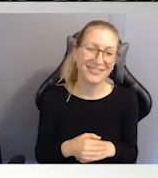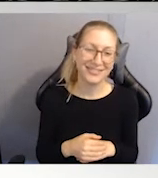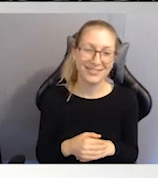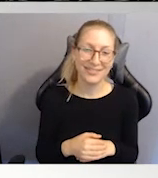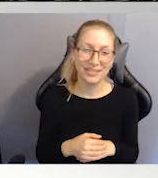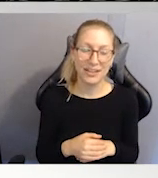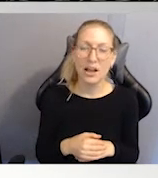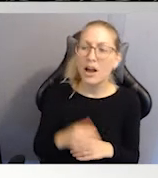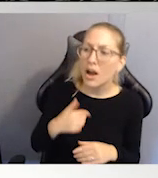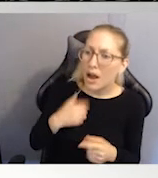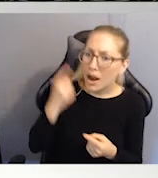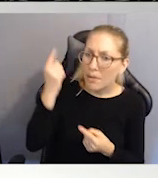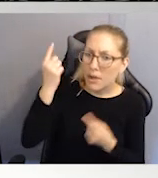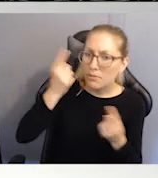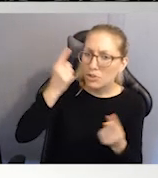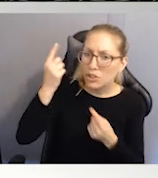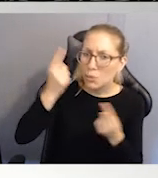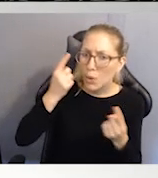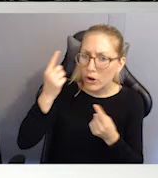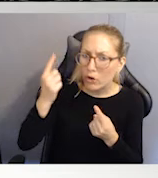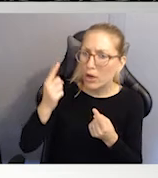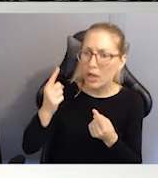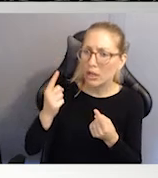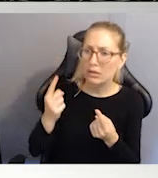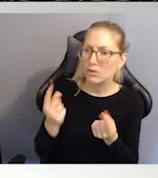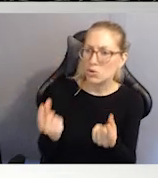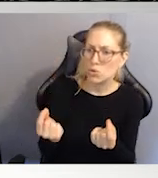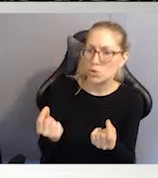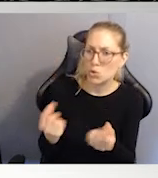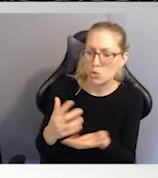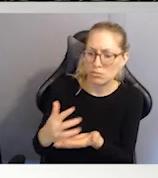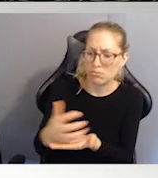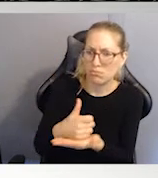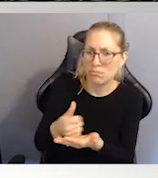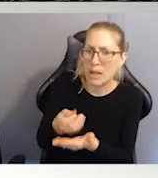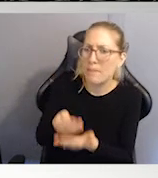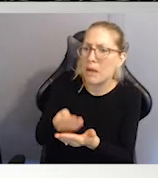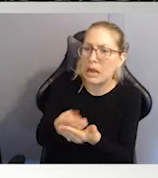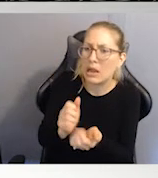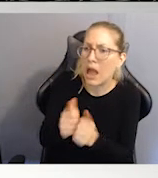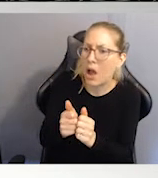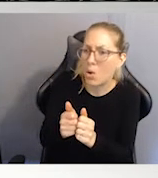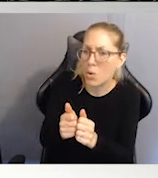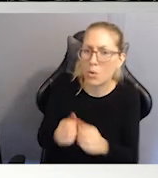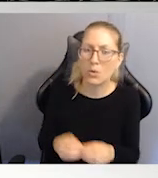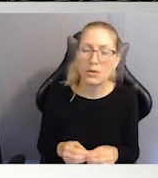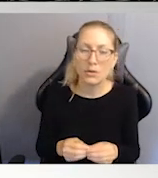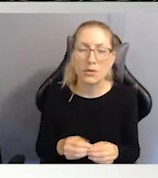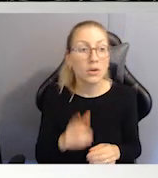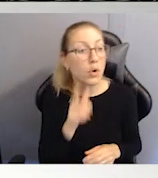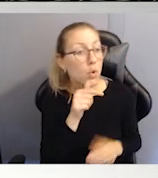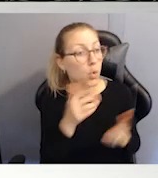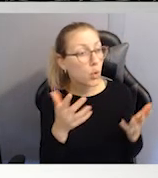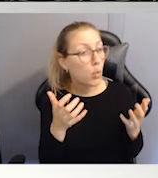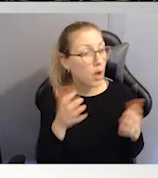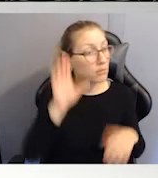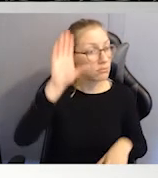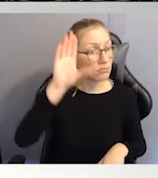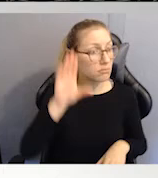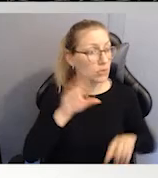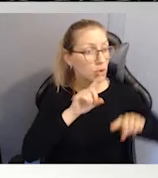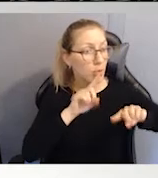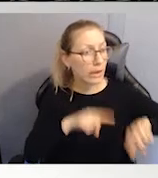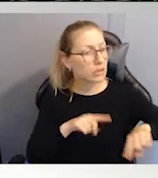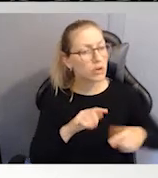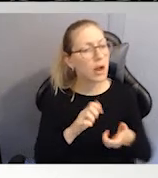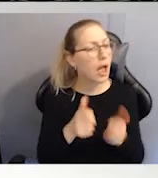just wondering, how do you fundraise for all your events? And how do you do that? Who wants to answer that? How do we do our